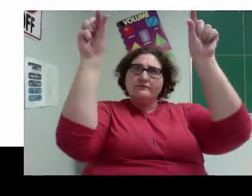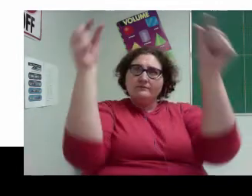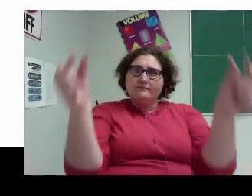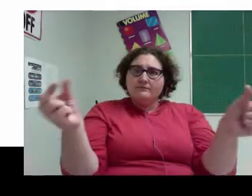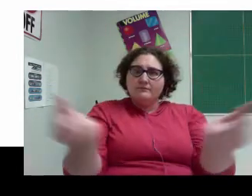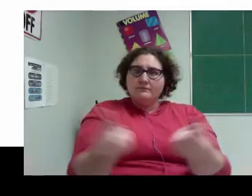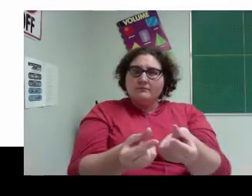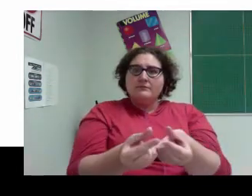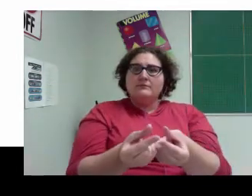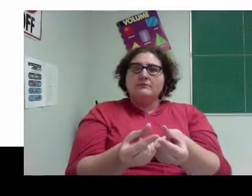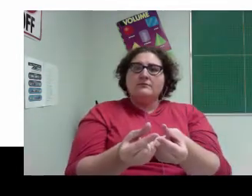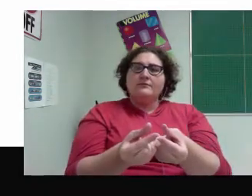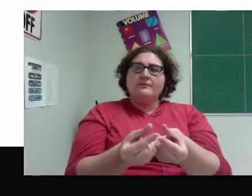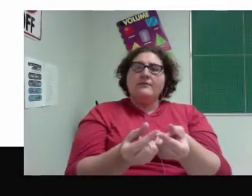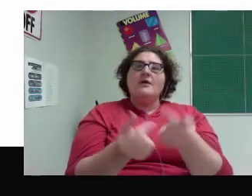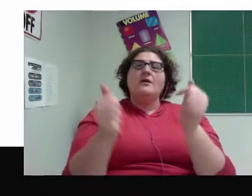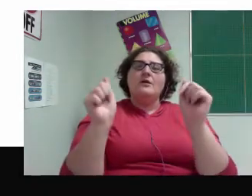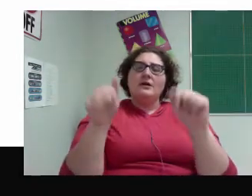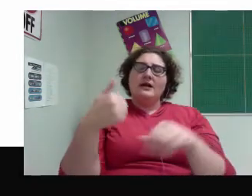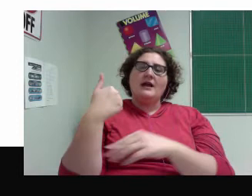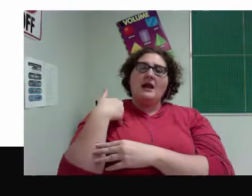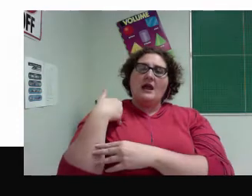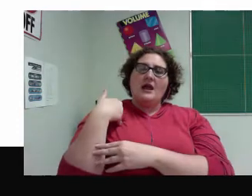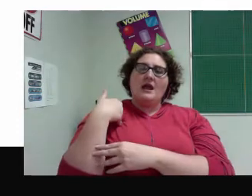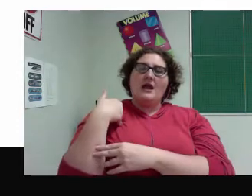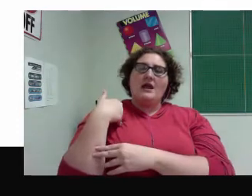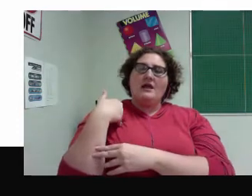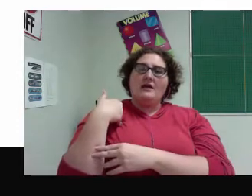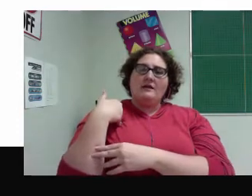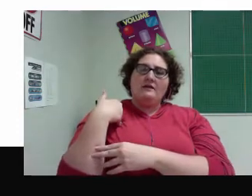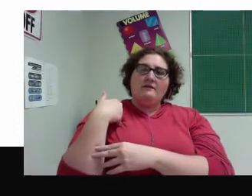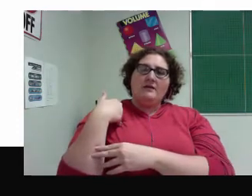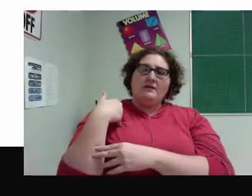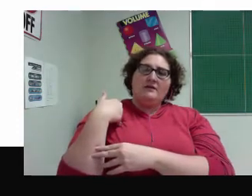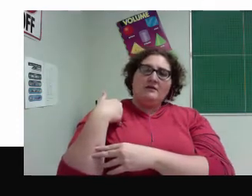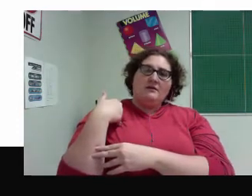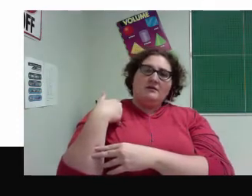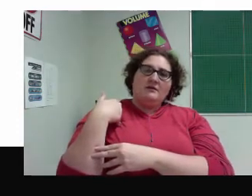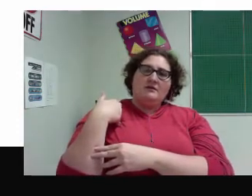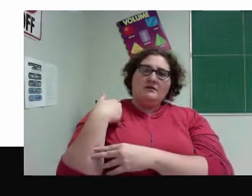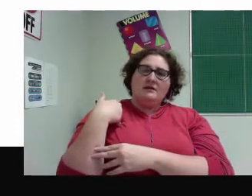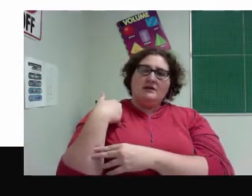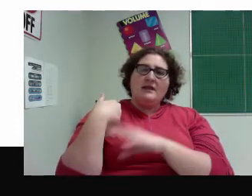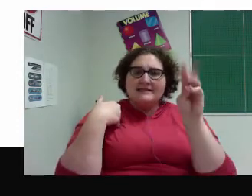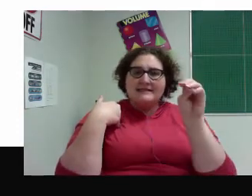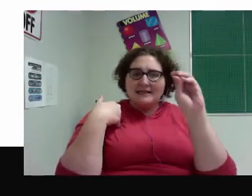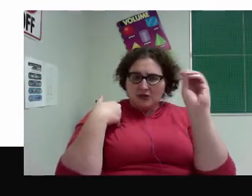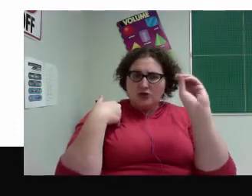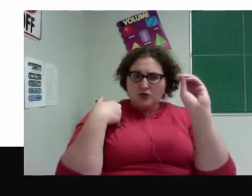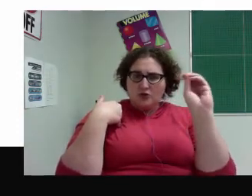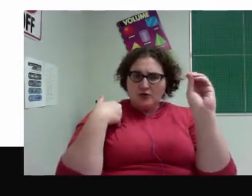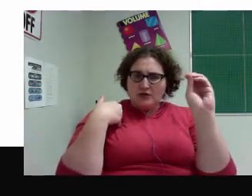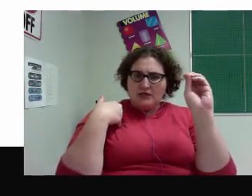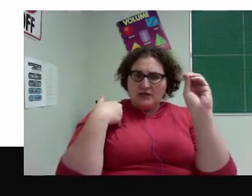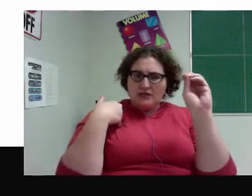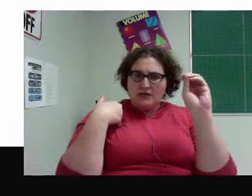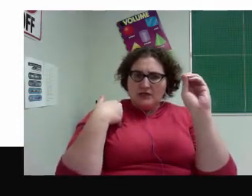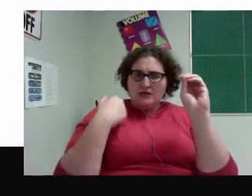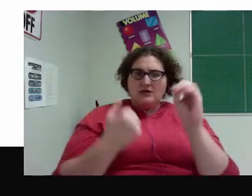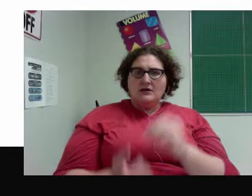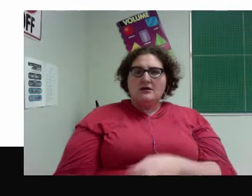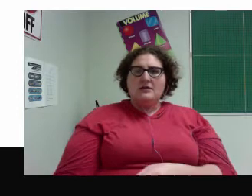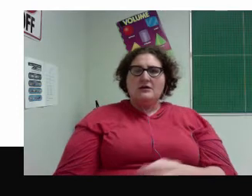we could take this 60-degree angle, excuse my